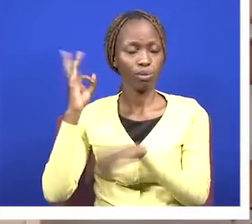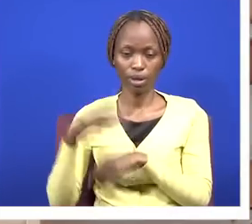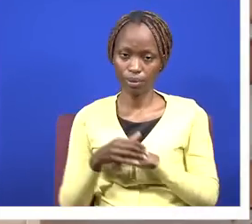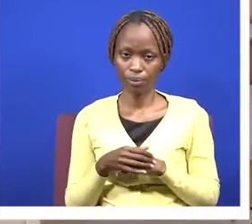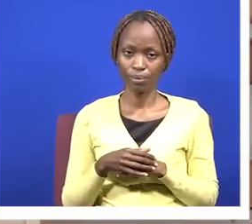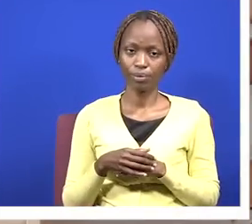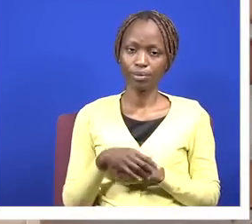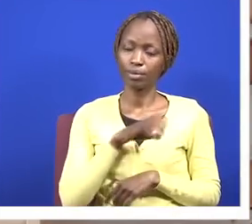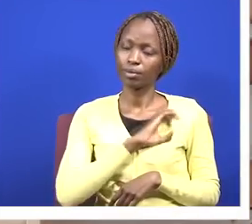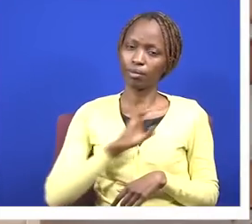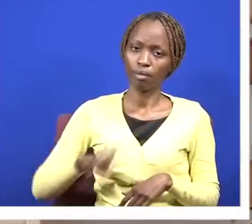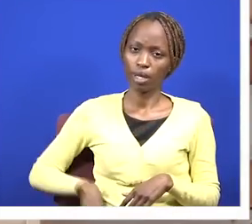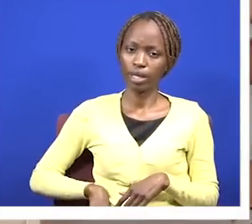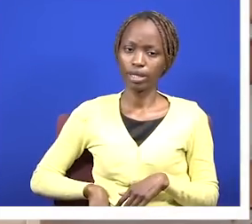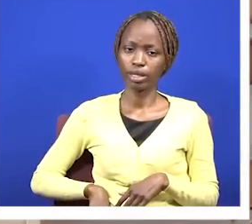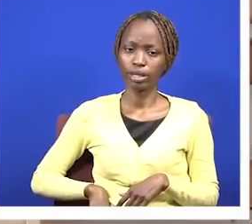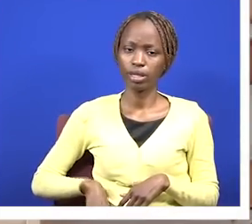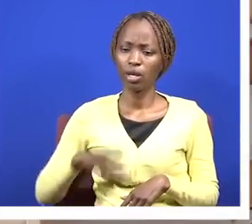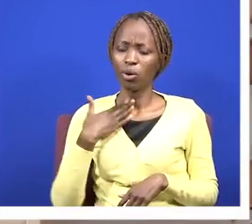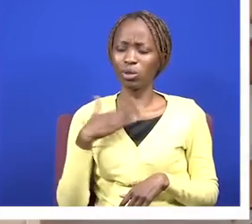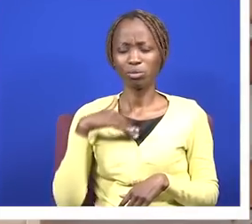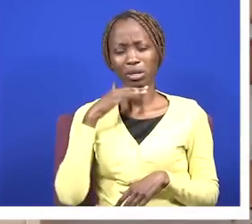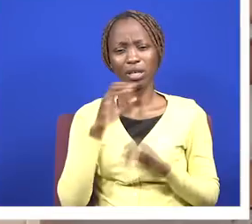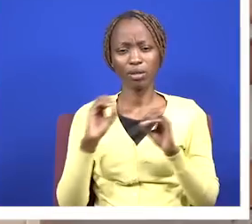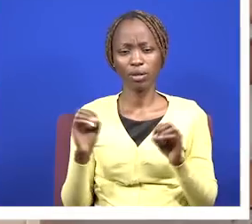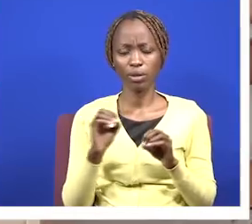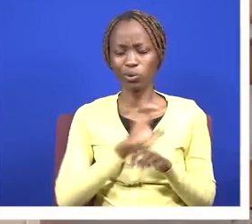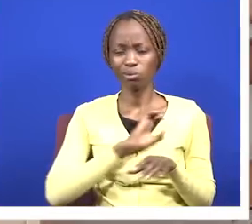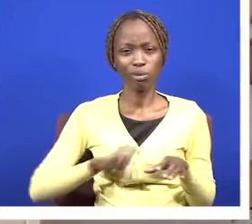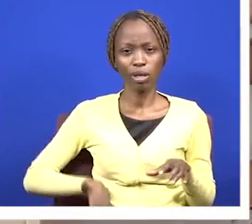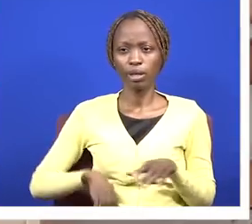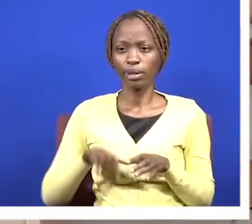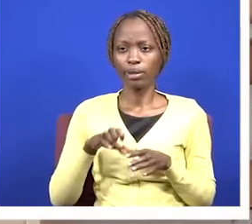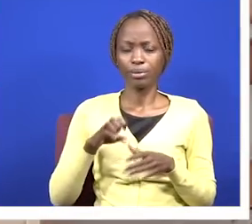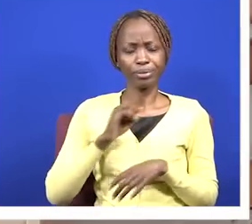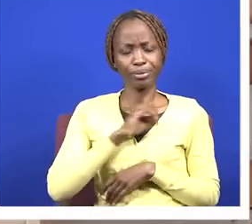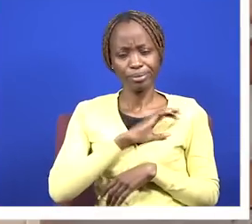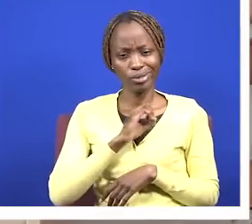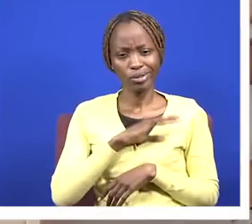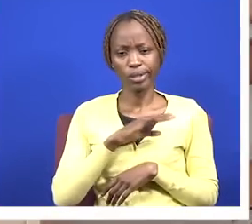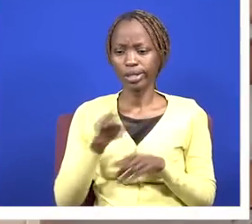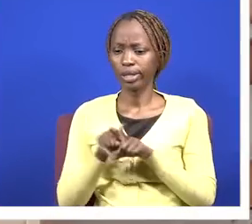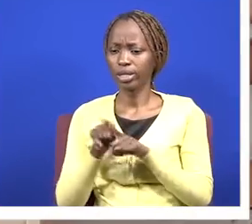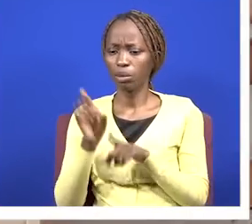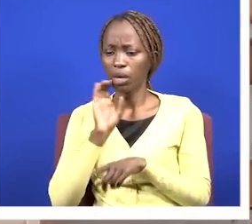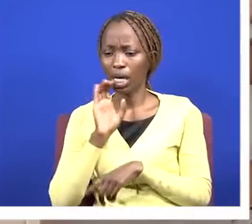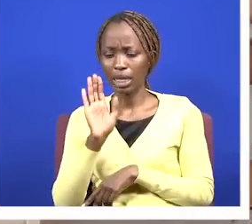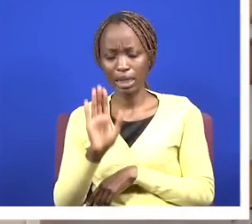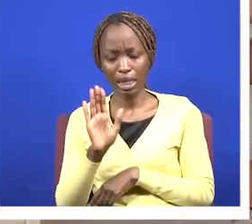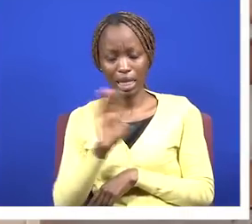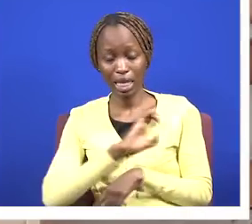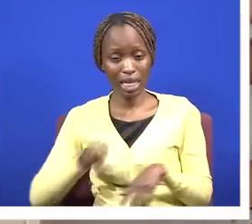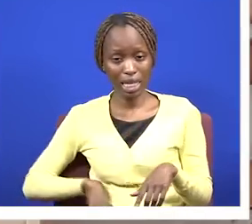Now, Esther did not want to die. She was so afraid. And Mordecai had to talk